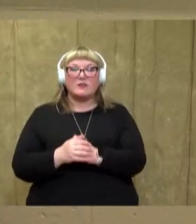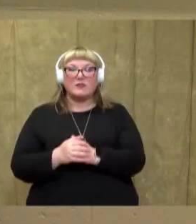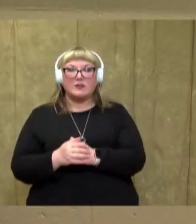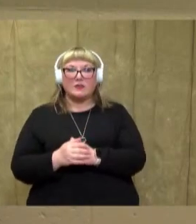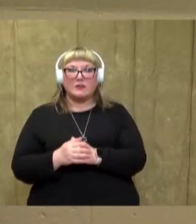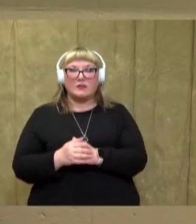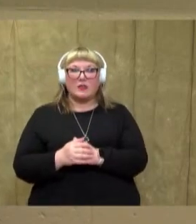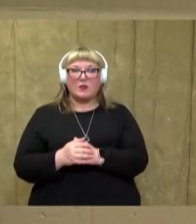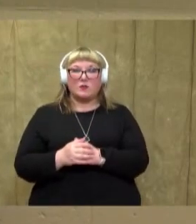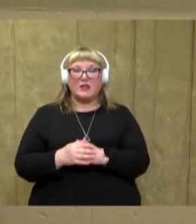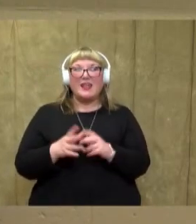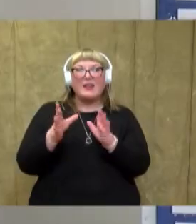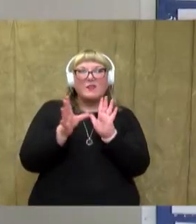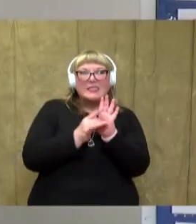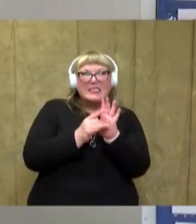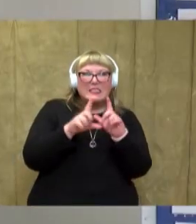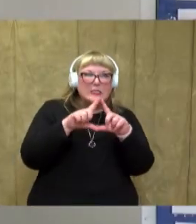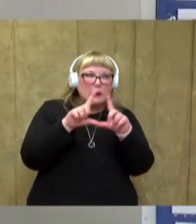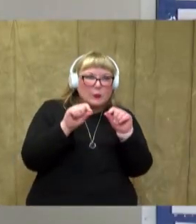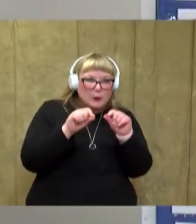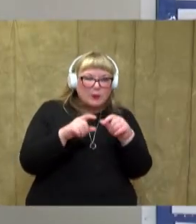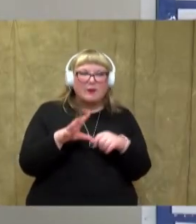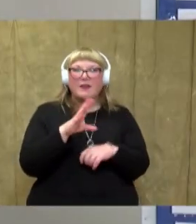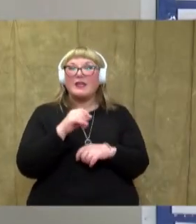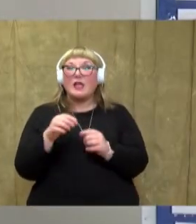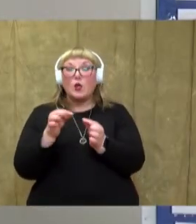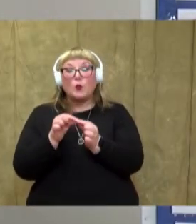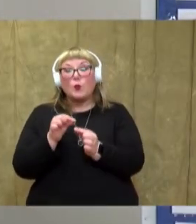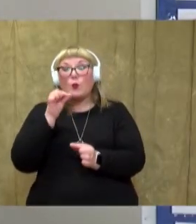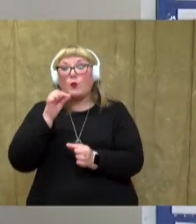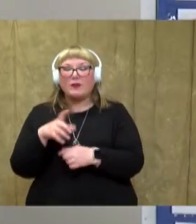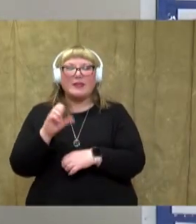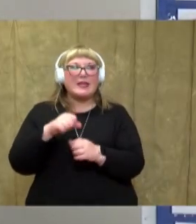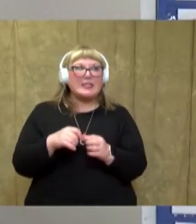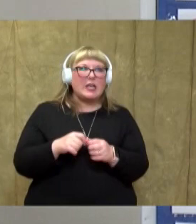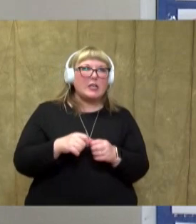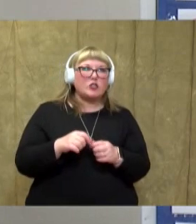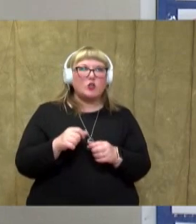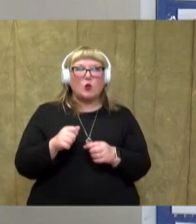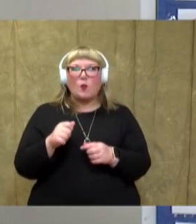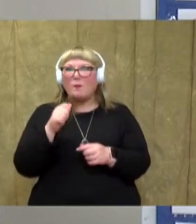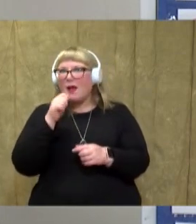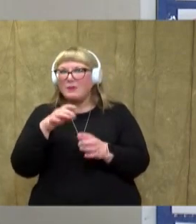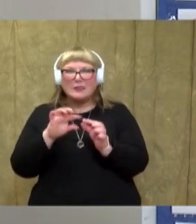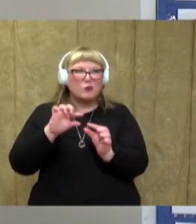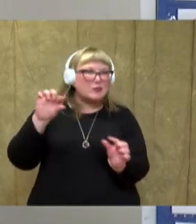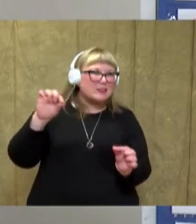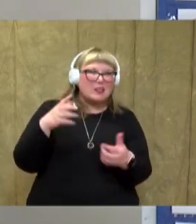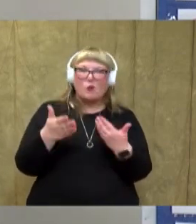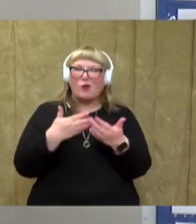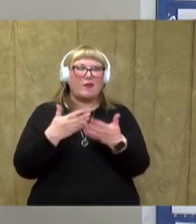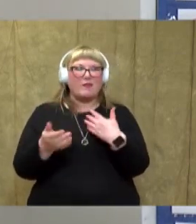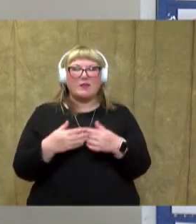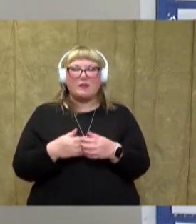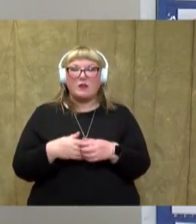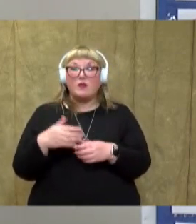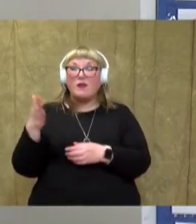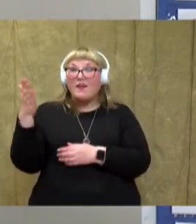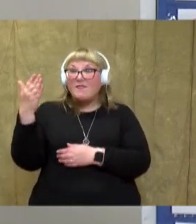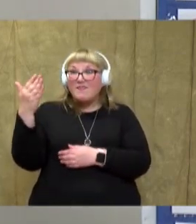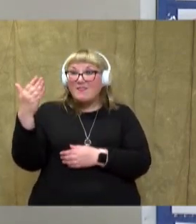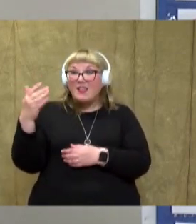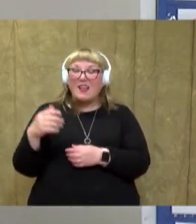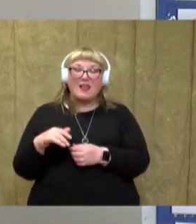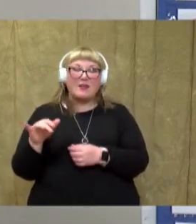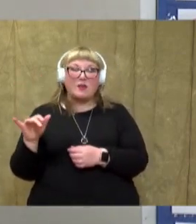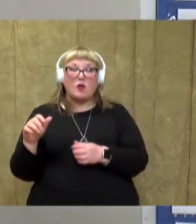of sticky notes and straws. You can do popsicle sticks or anything that you have at home, and we made these little flags just kind of like